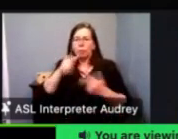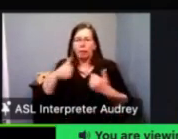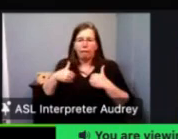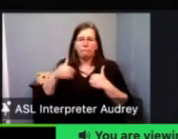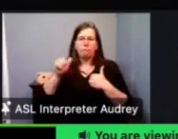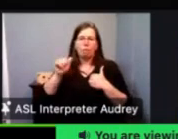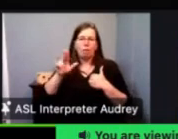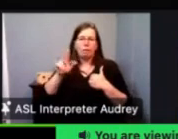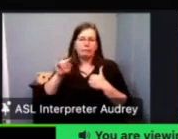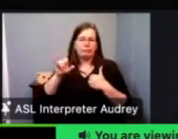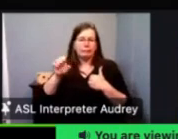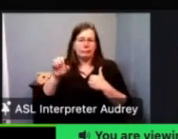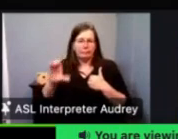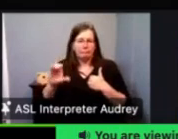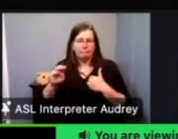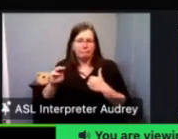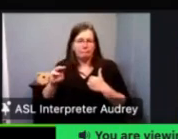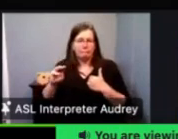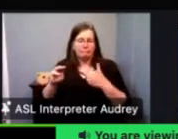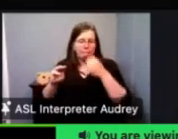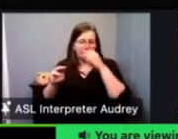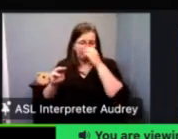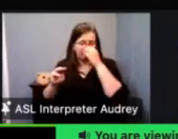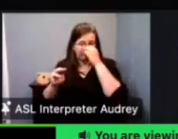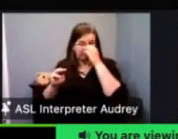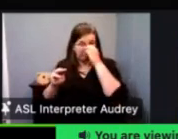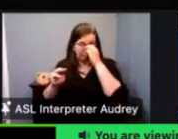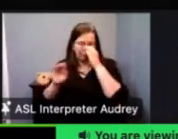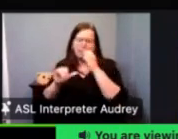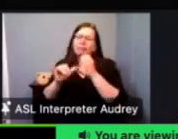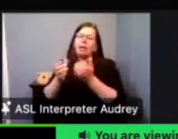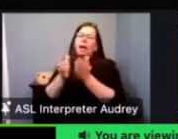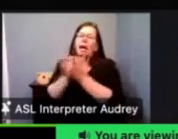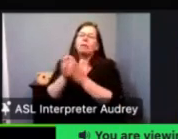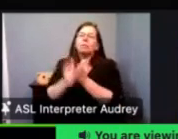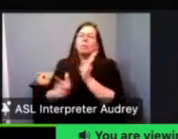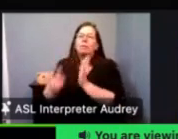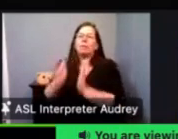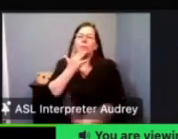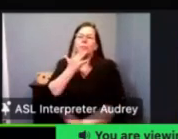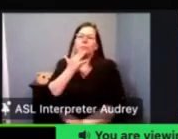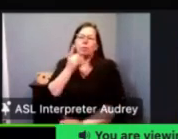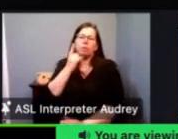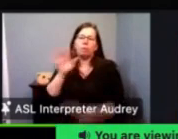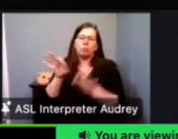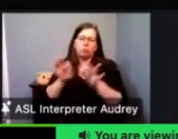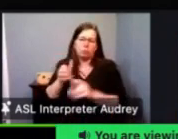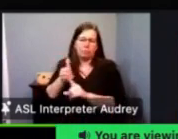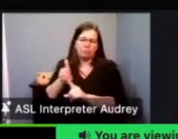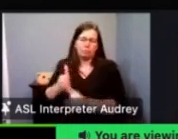about the words that they would like to use to describe themselves.